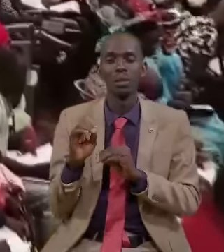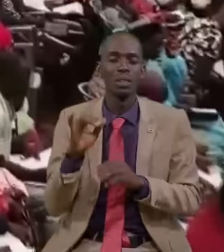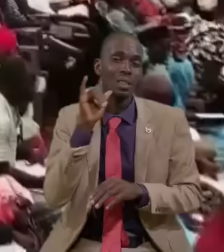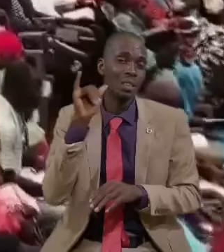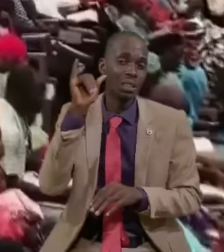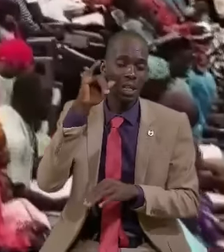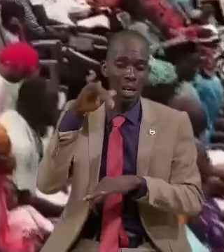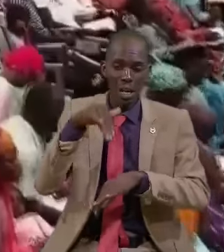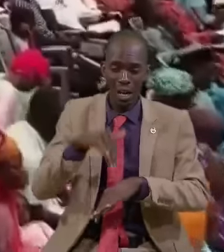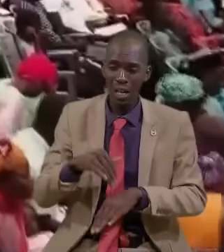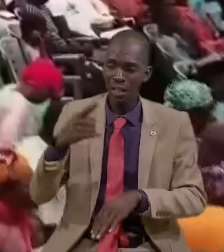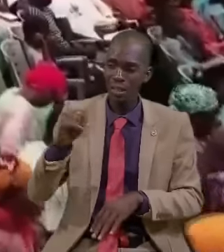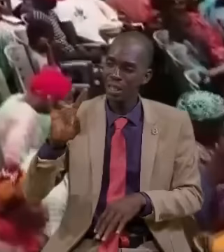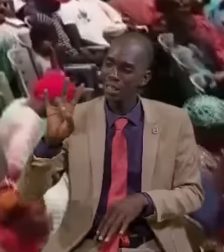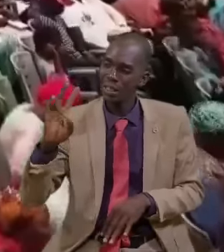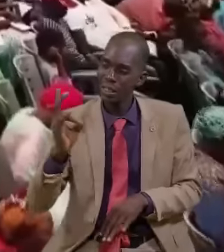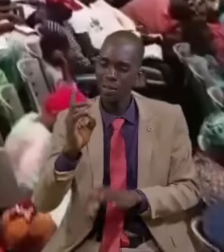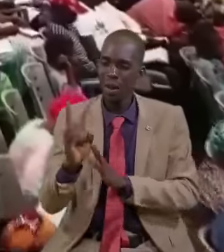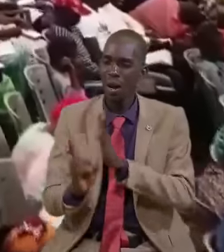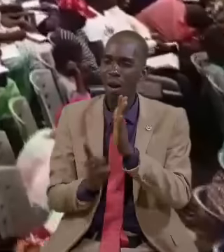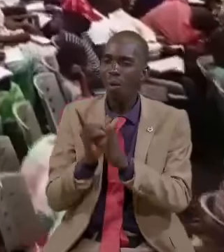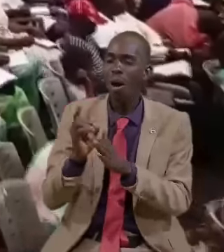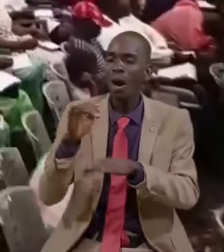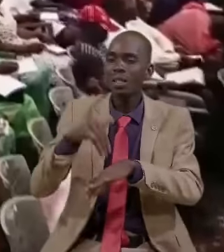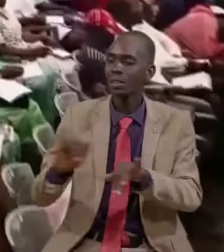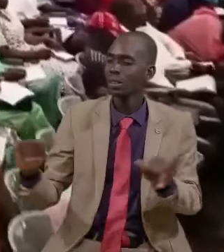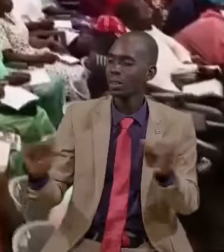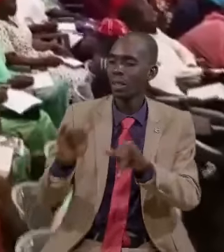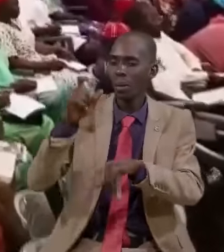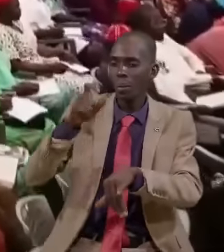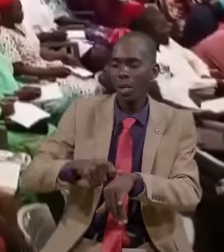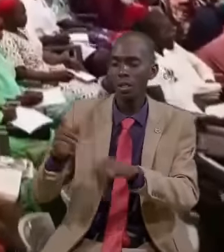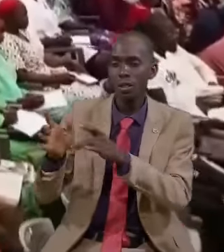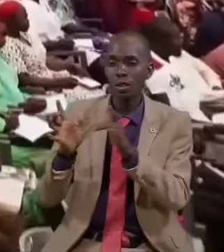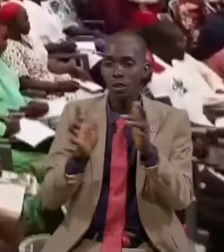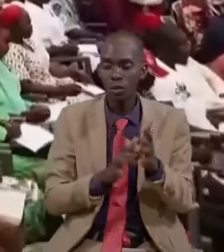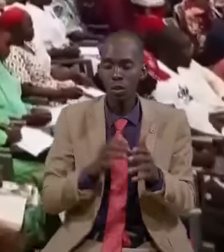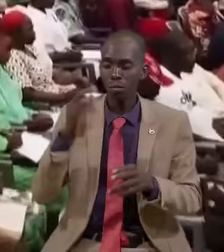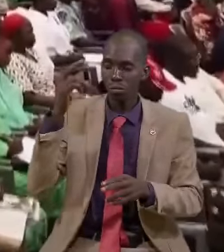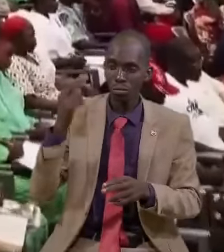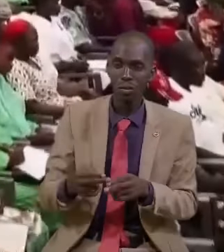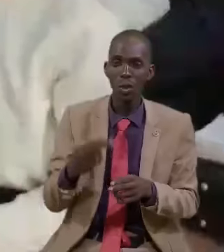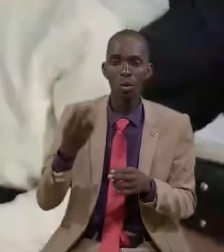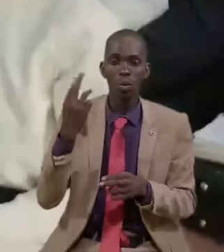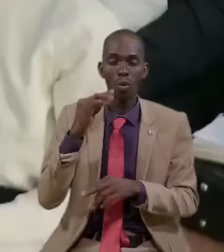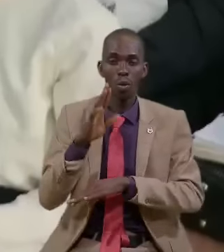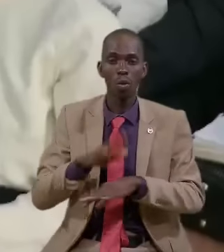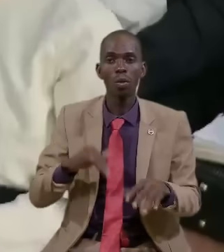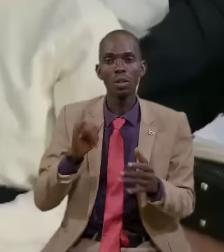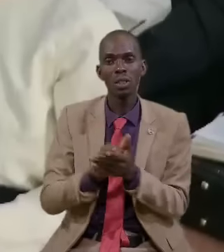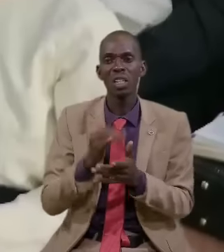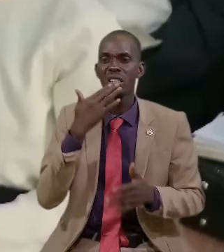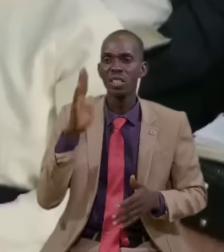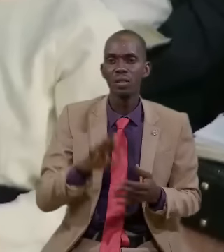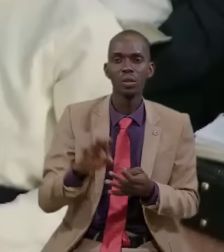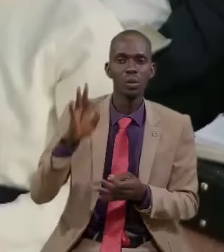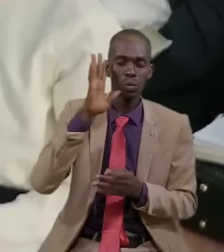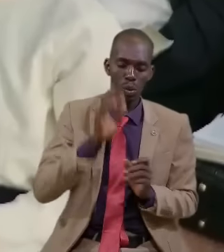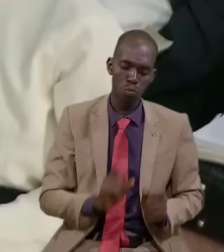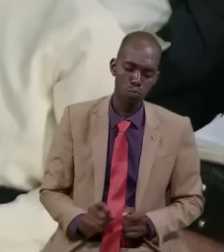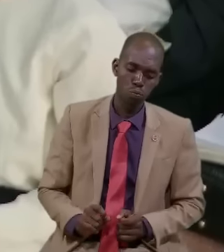the mention of the name of Jesus, that evil thing will flee from your life. Now, the